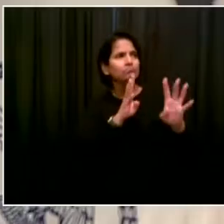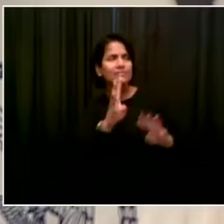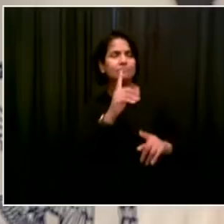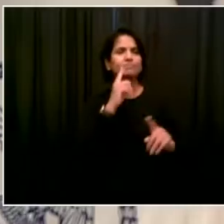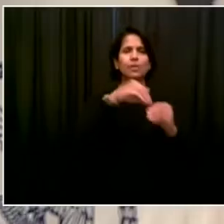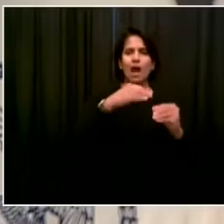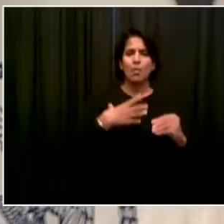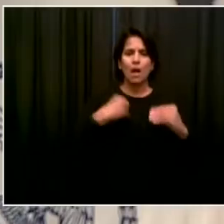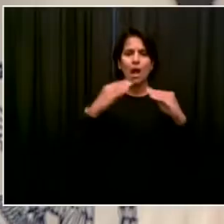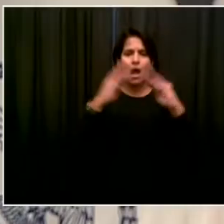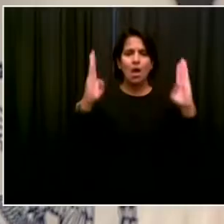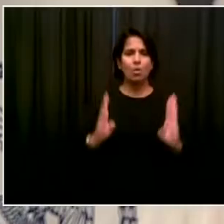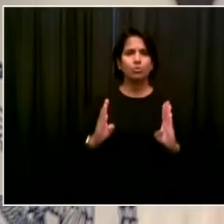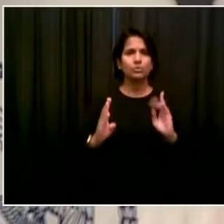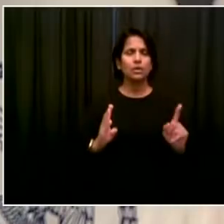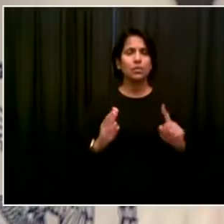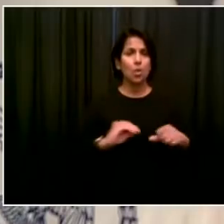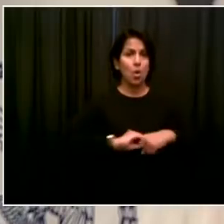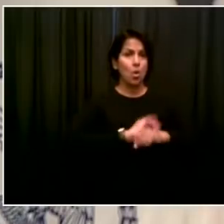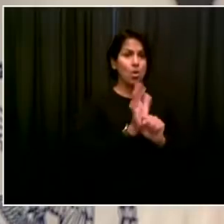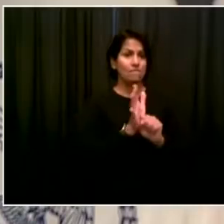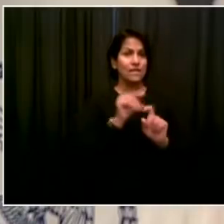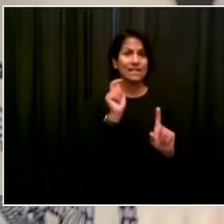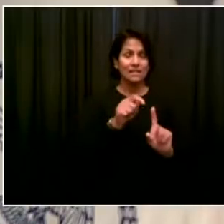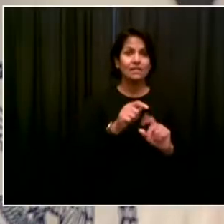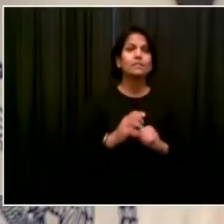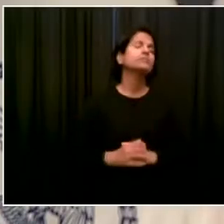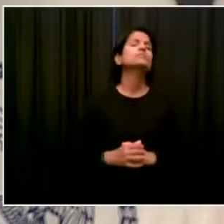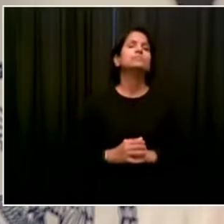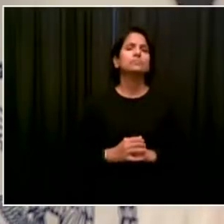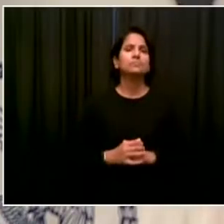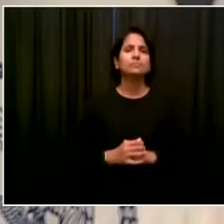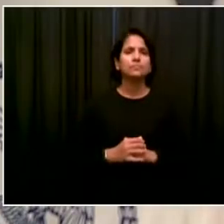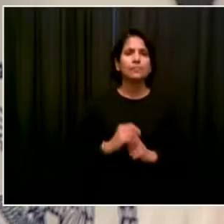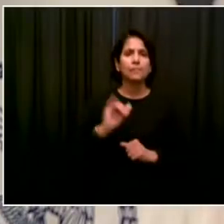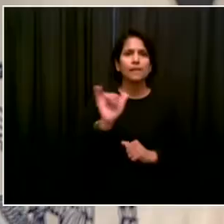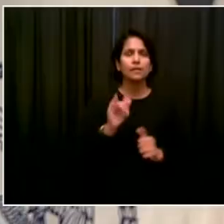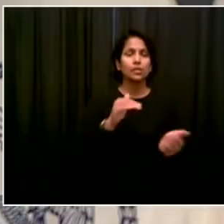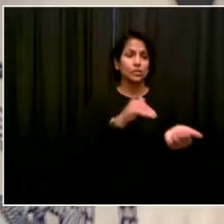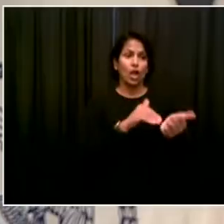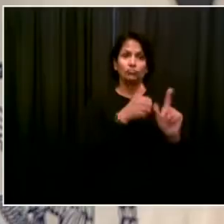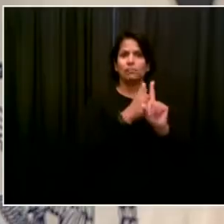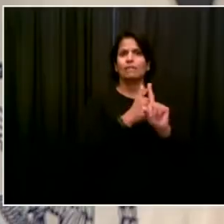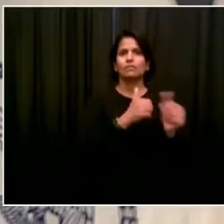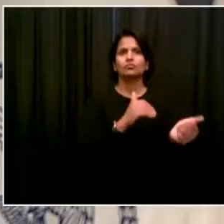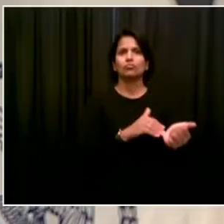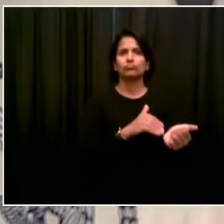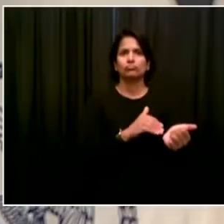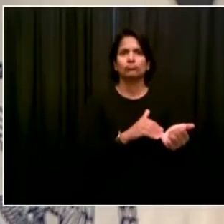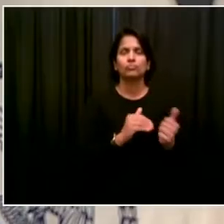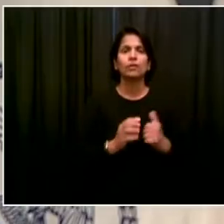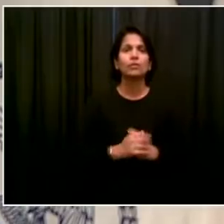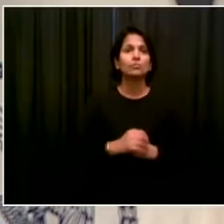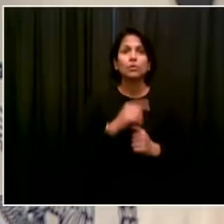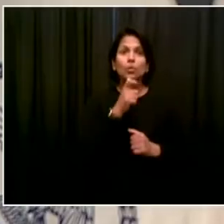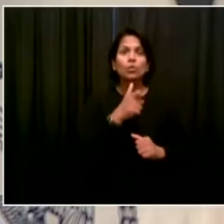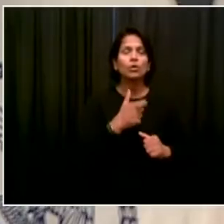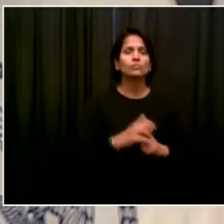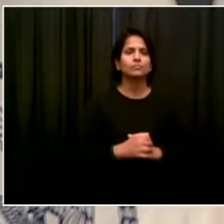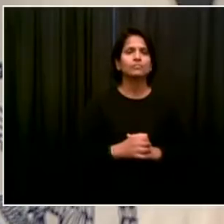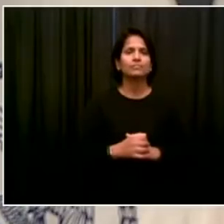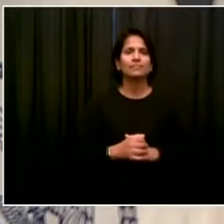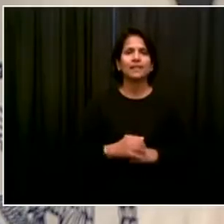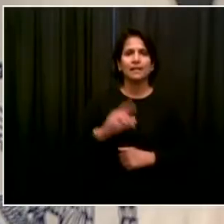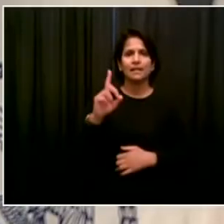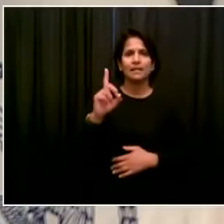COVID, but also a primary care physician in Washington, D.C., so covering a lot of range there. It's my pleasure to introduce Dr. Kavita